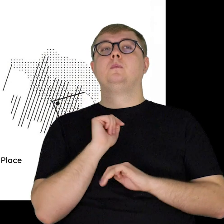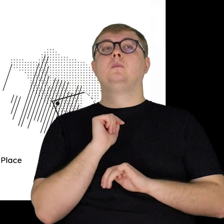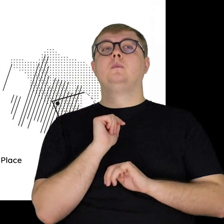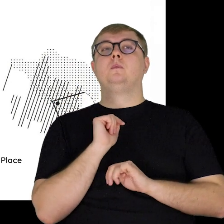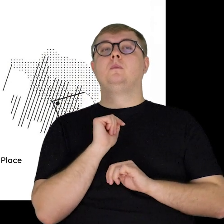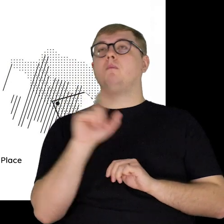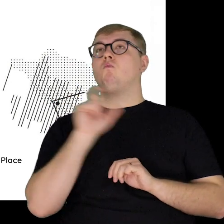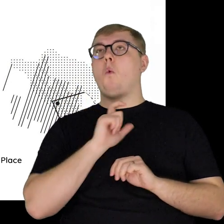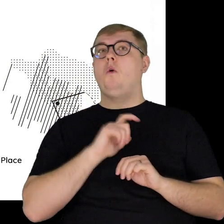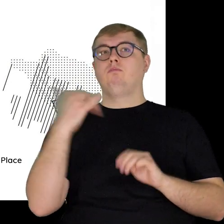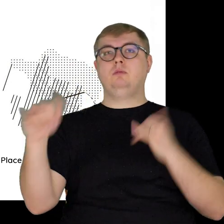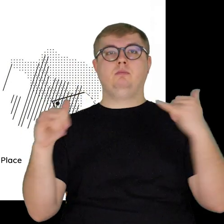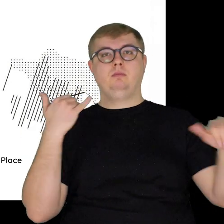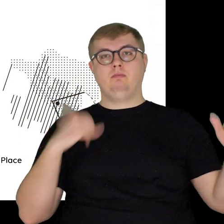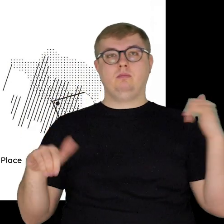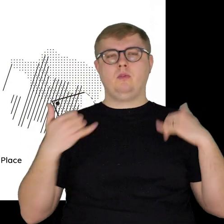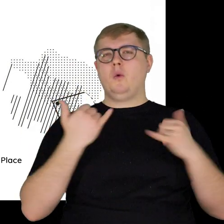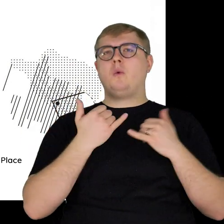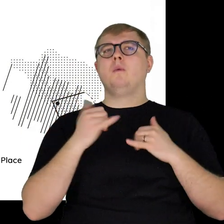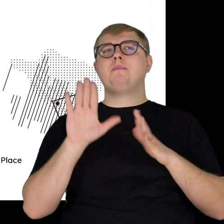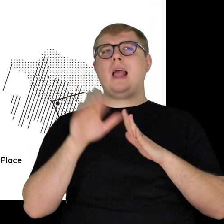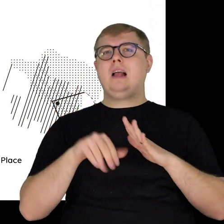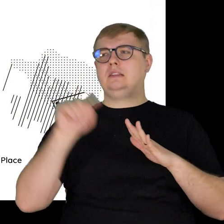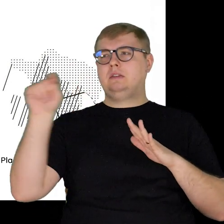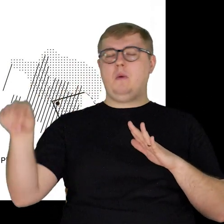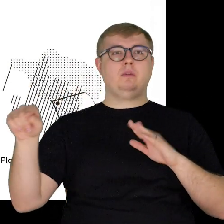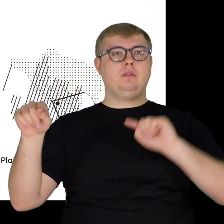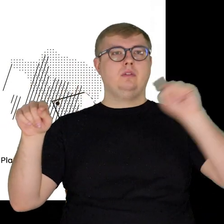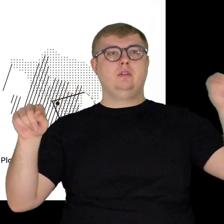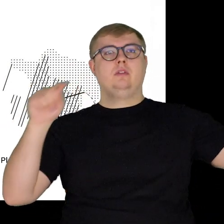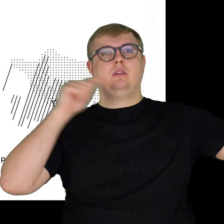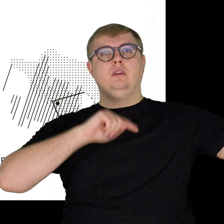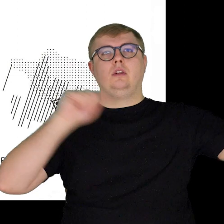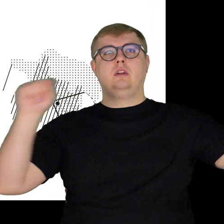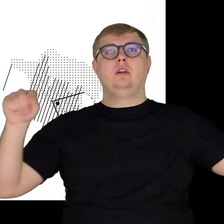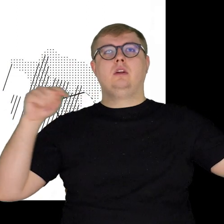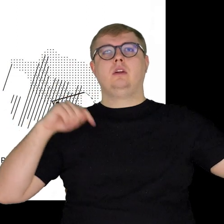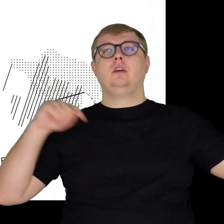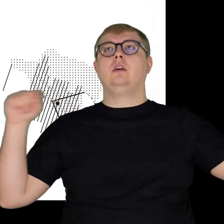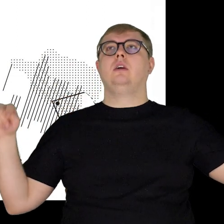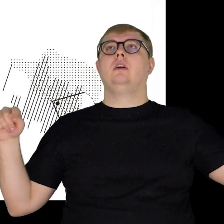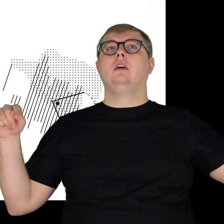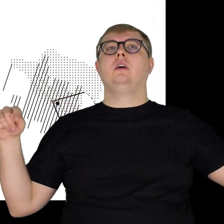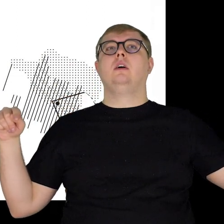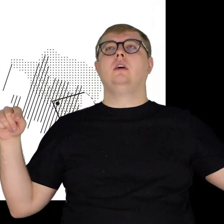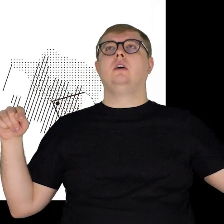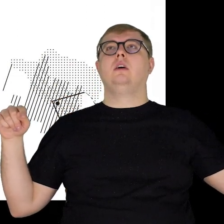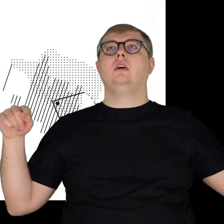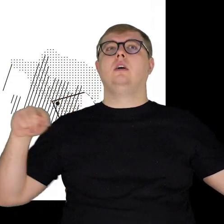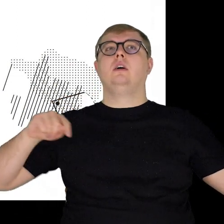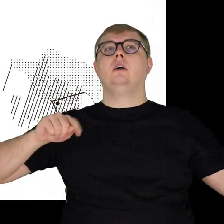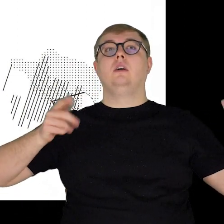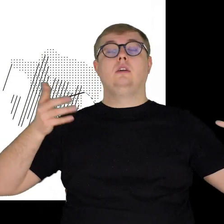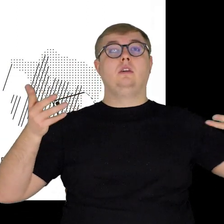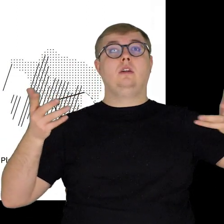the other end of the city, and you are in Krakow, and yeah, no, we can span this